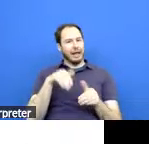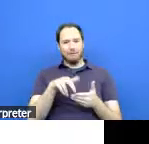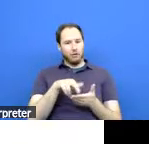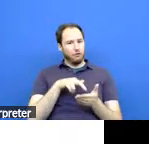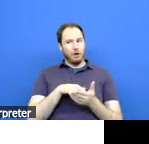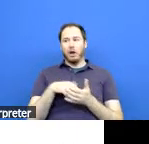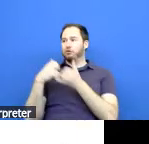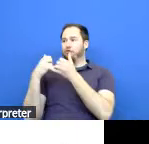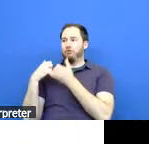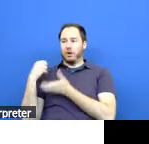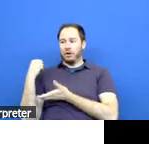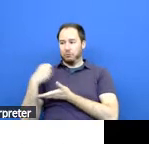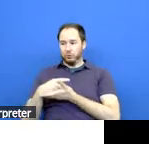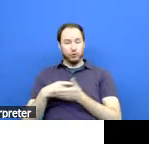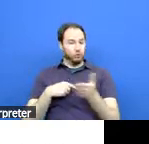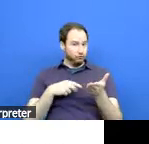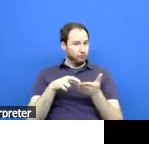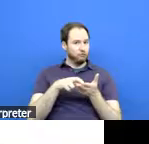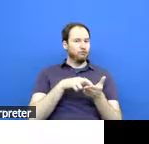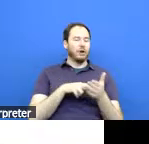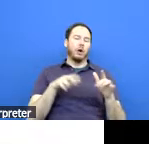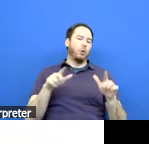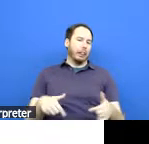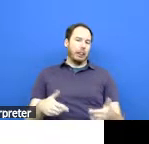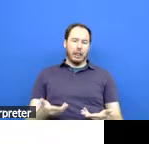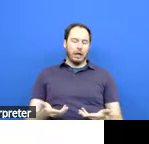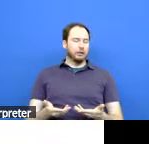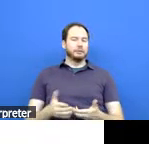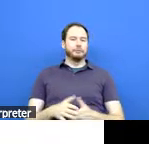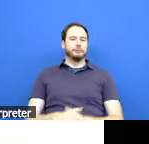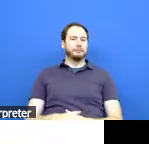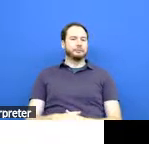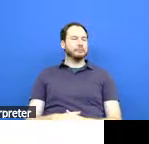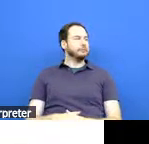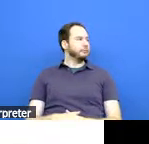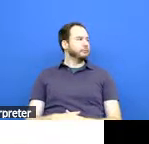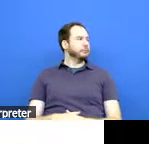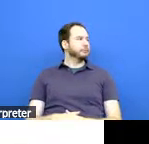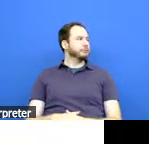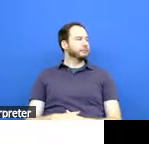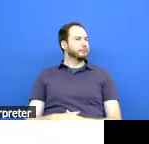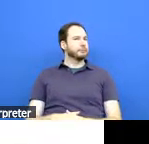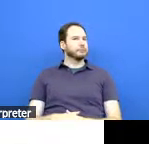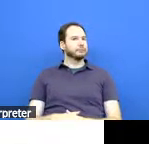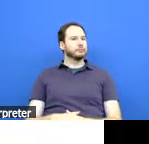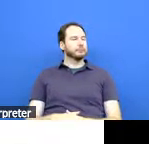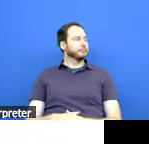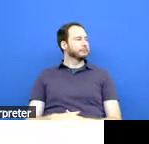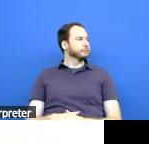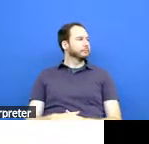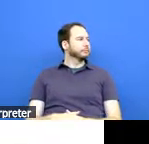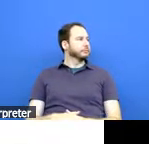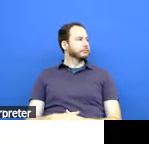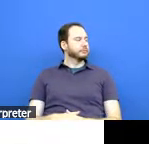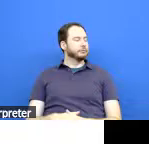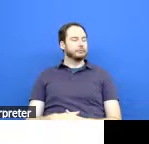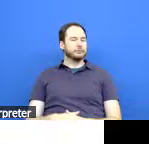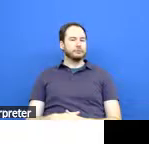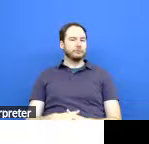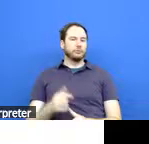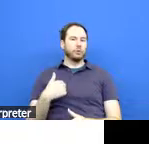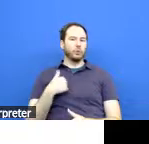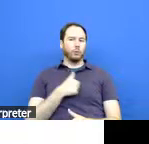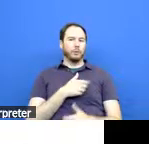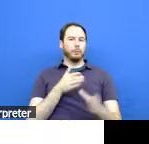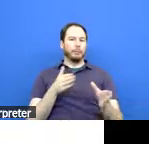registered on the state or national, you're not eligible for the grant funds. Right. So that's one of the things we're going to